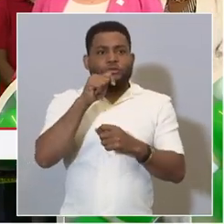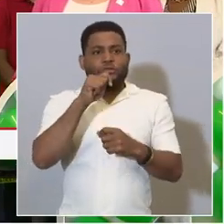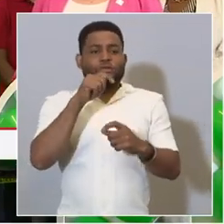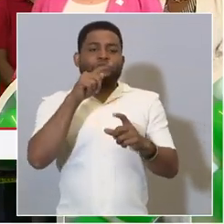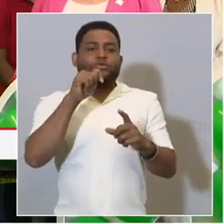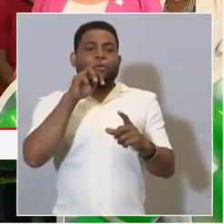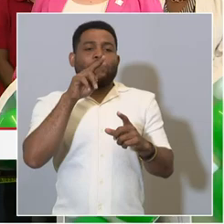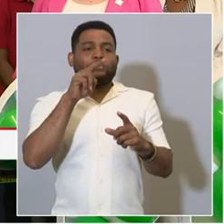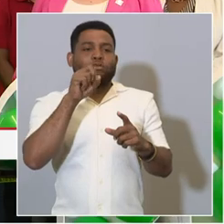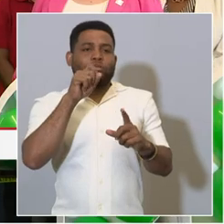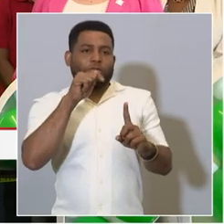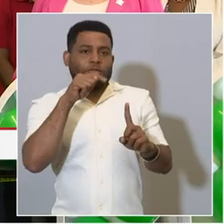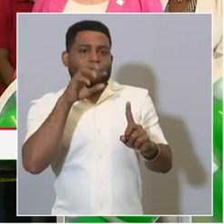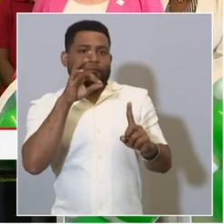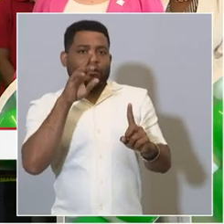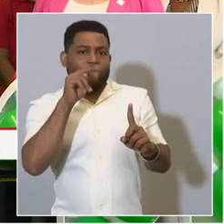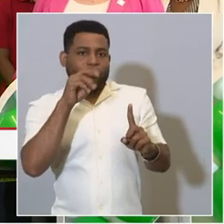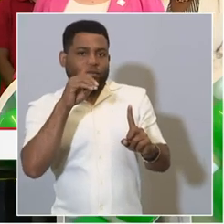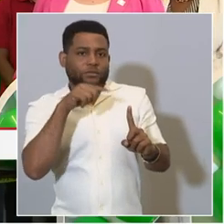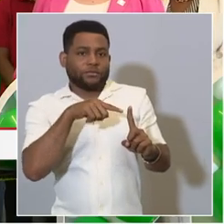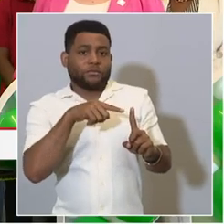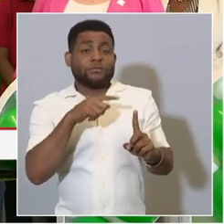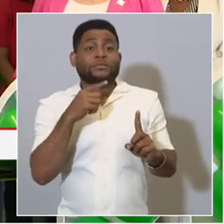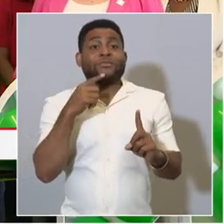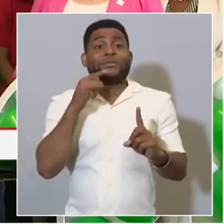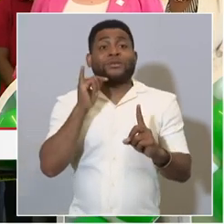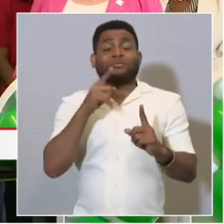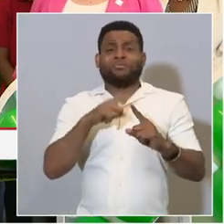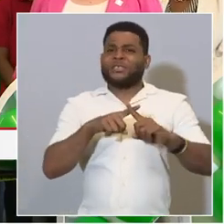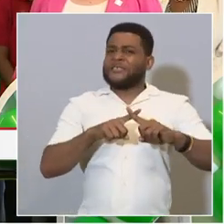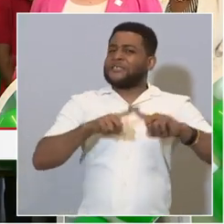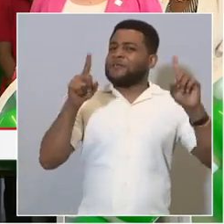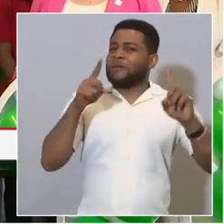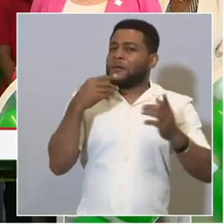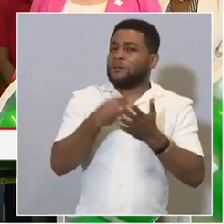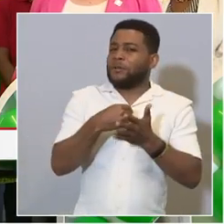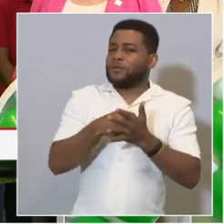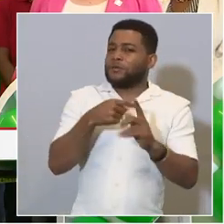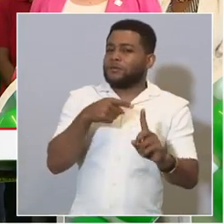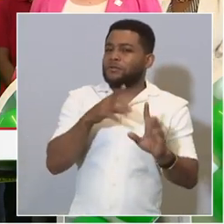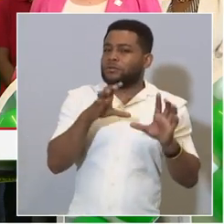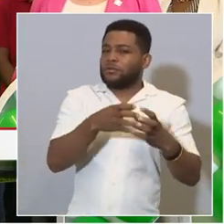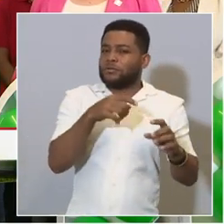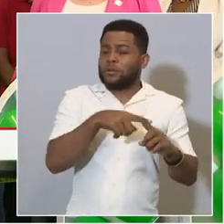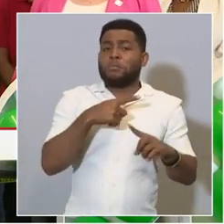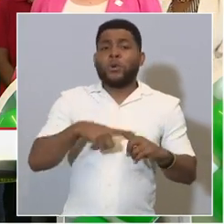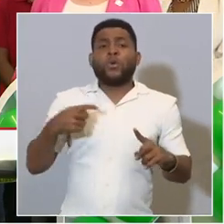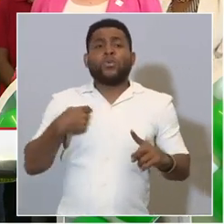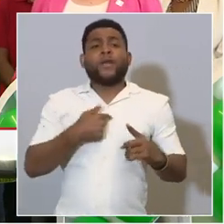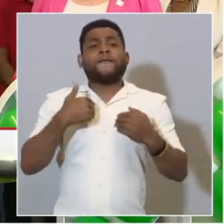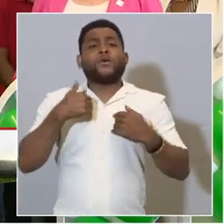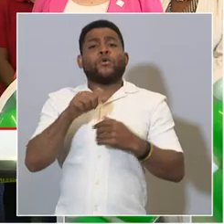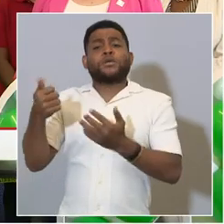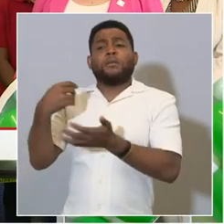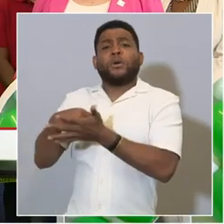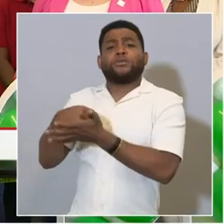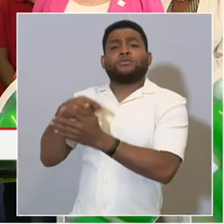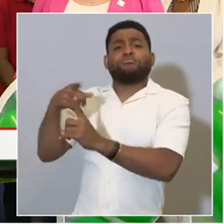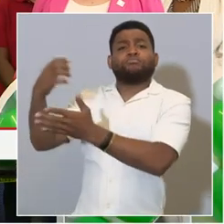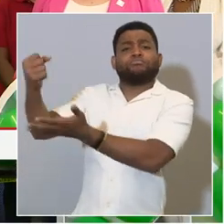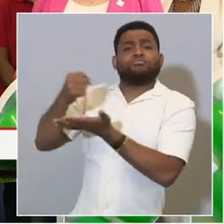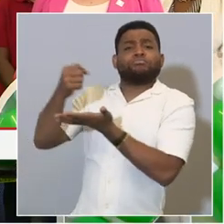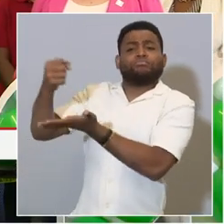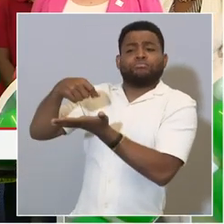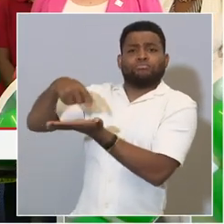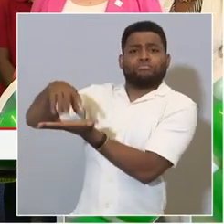ways to encourage more single-family home construction and ownership. This is the thing